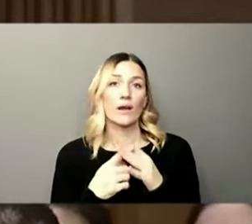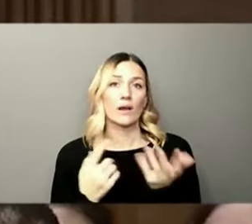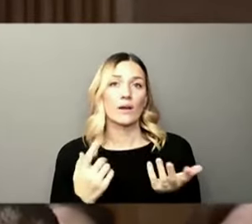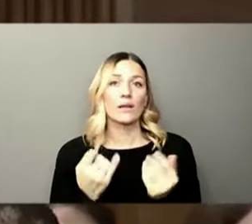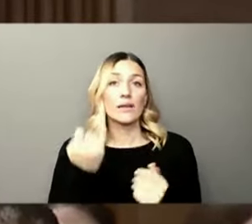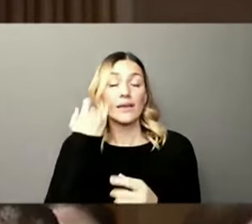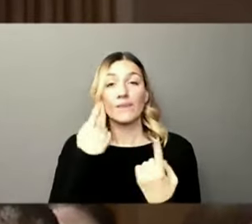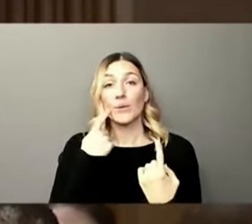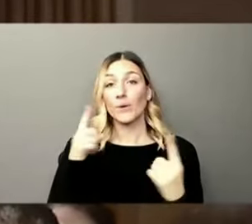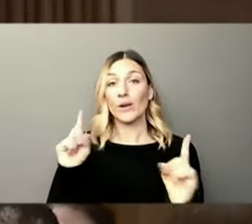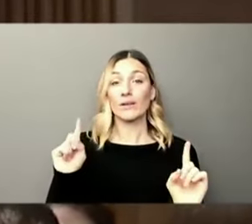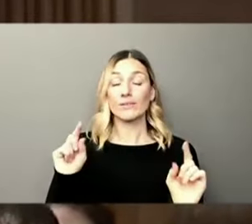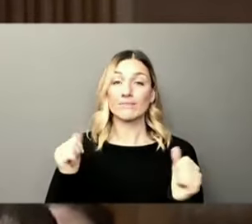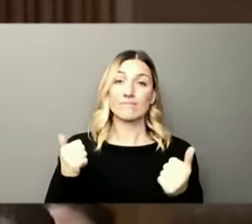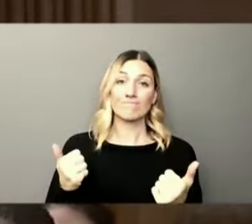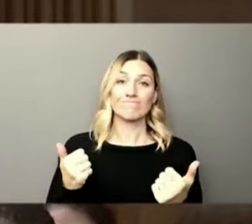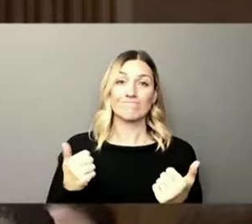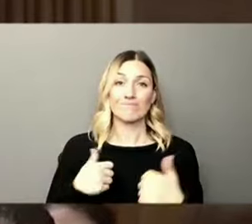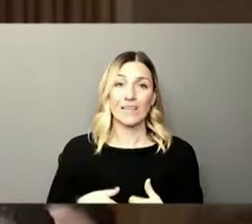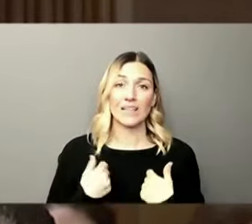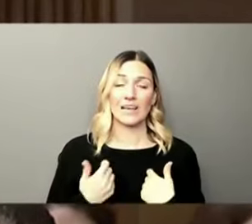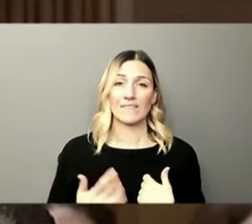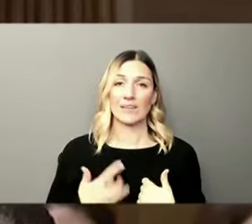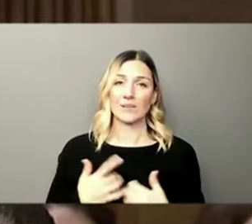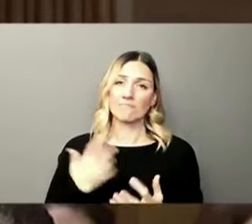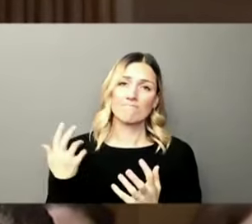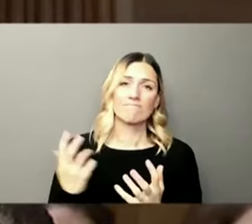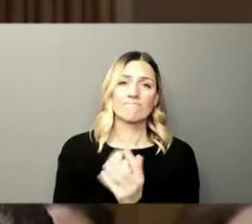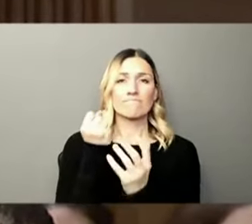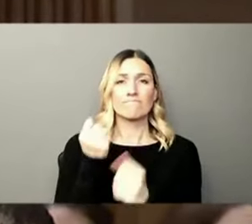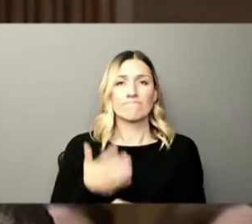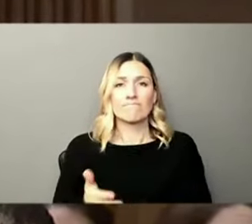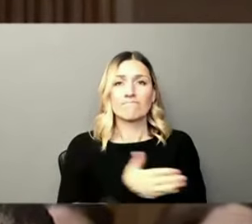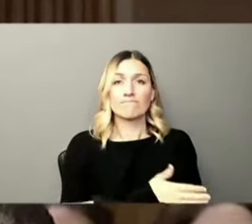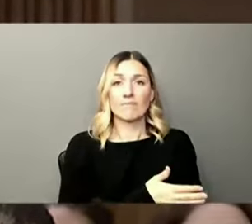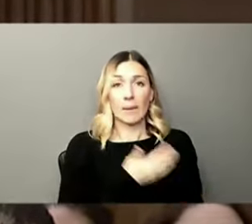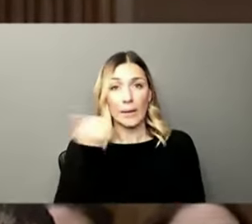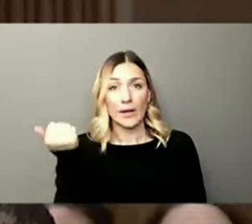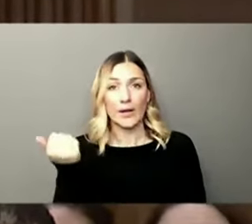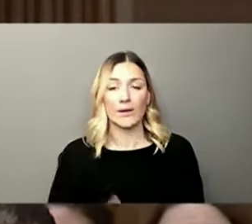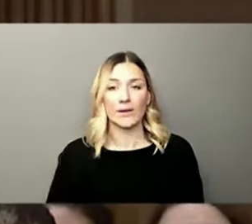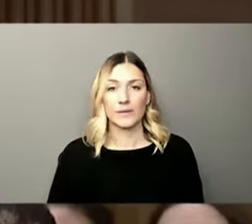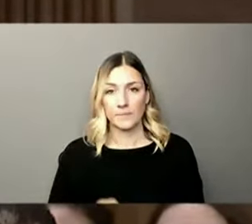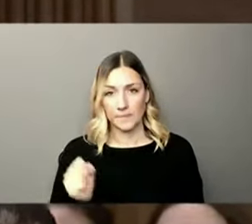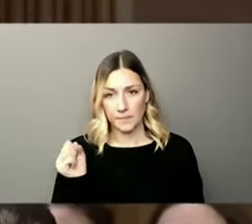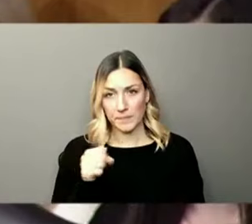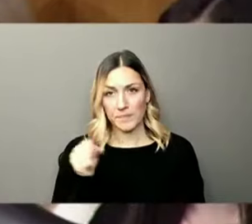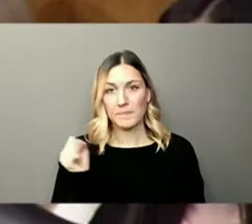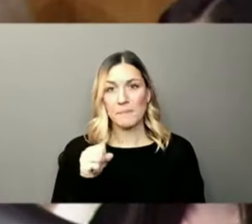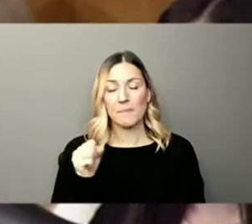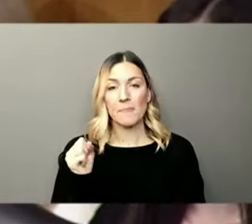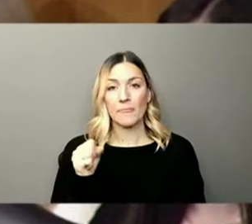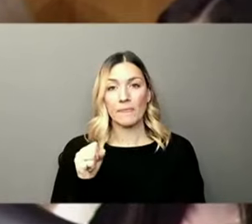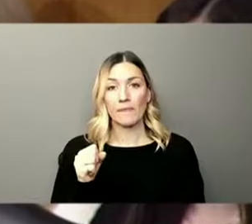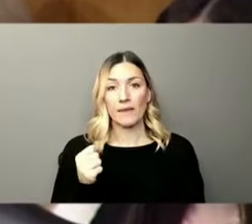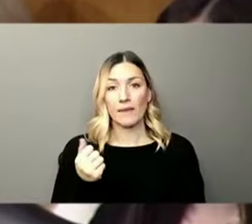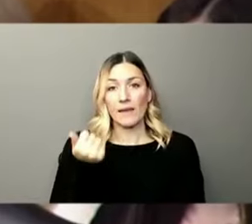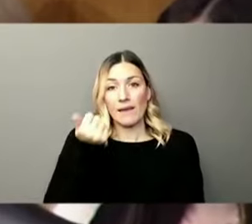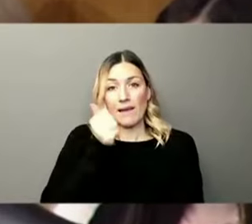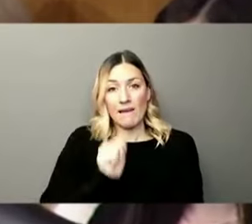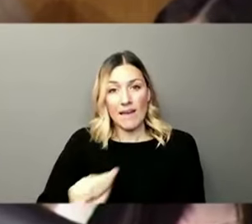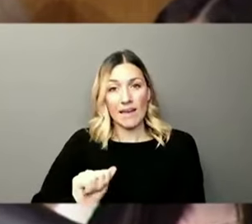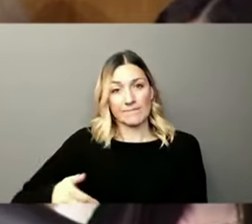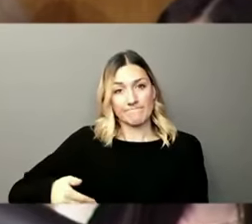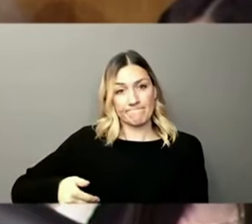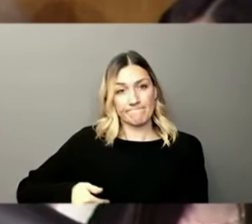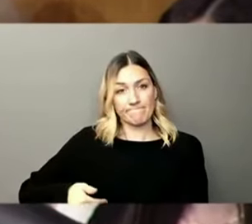it works, and we get our lives back. We're at least they get better. Right, absolutely. There is always an inclination in